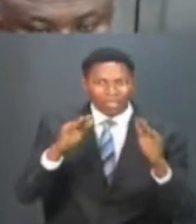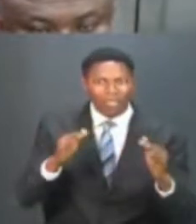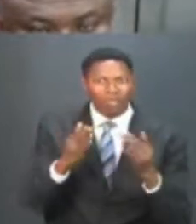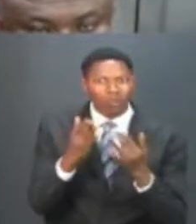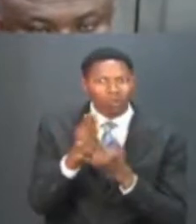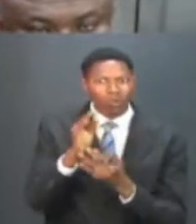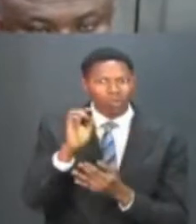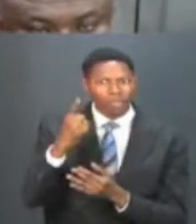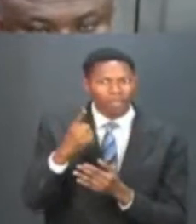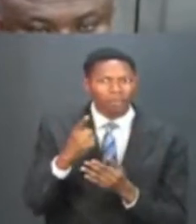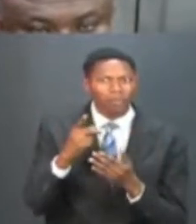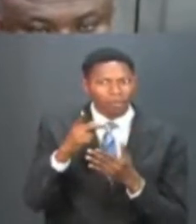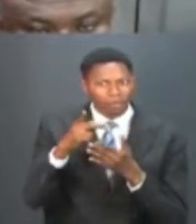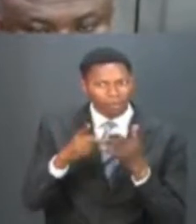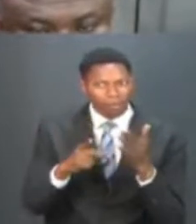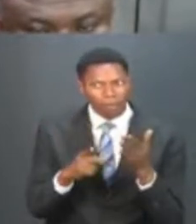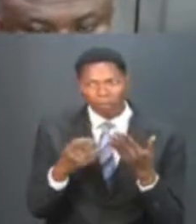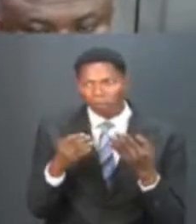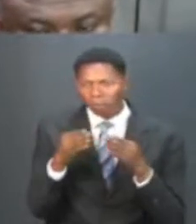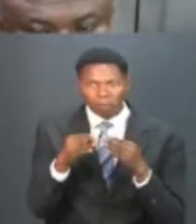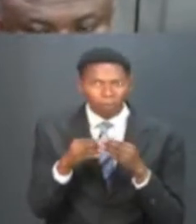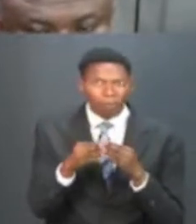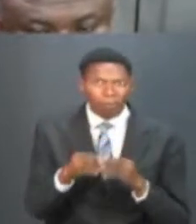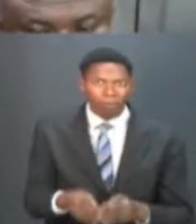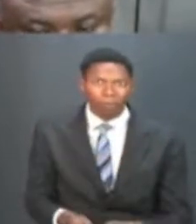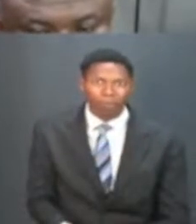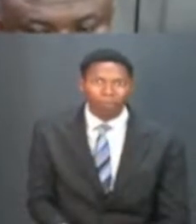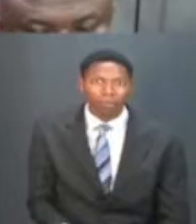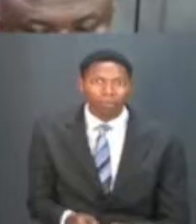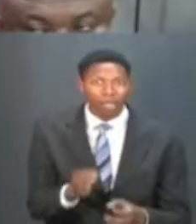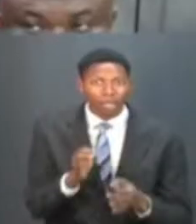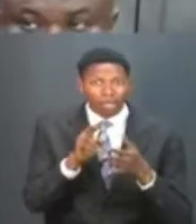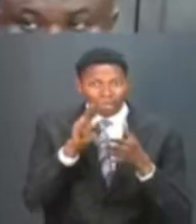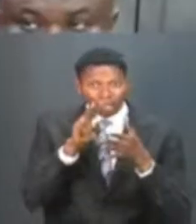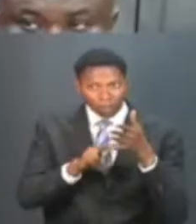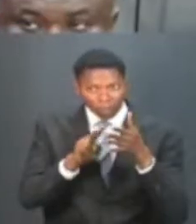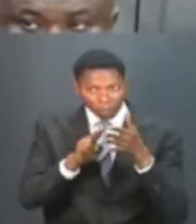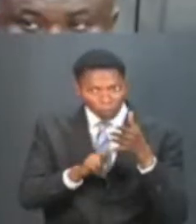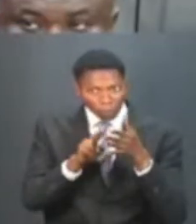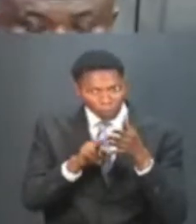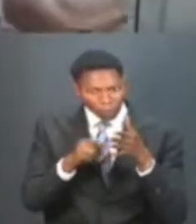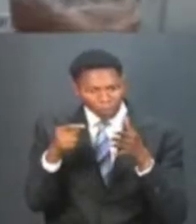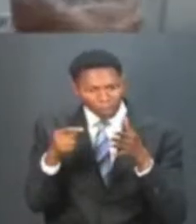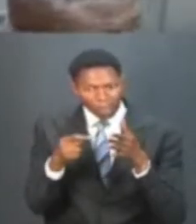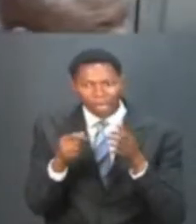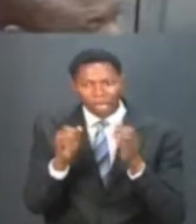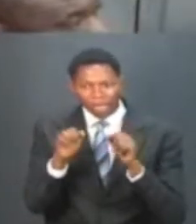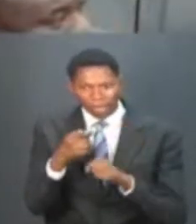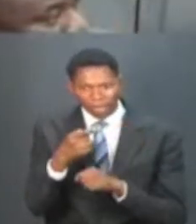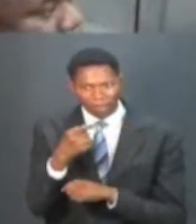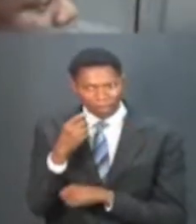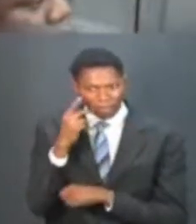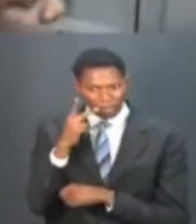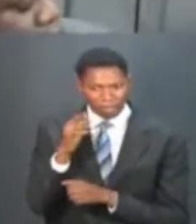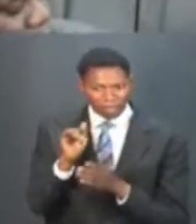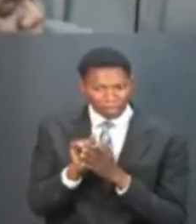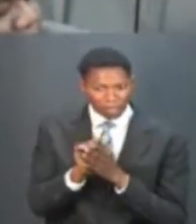session. Honorable Speaker, if you read the sentence, you can see that the